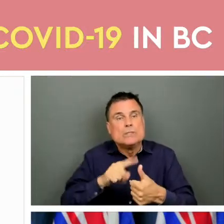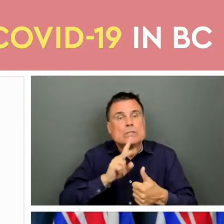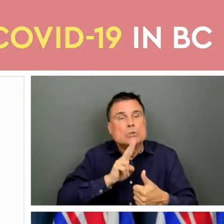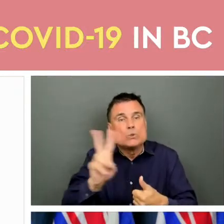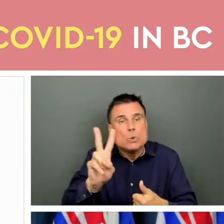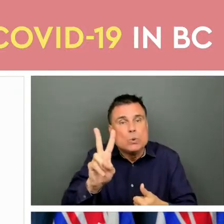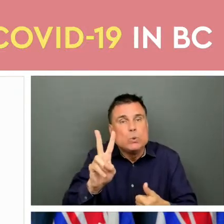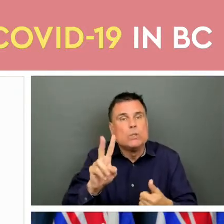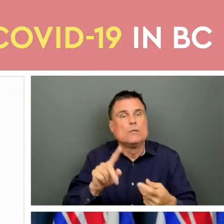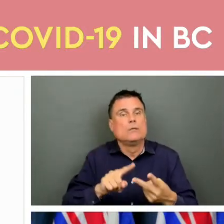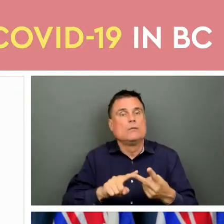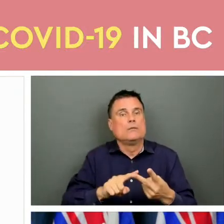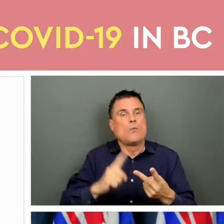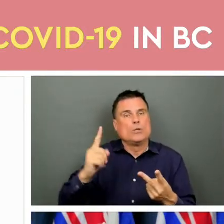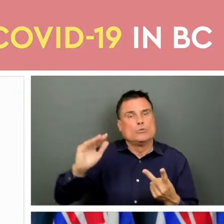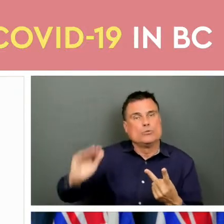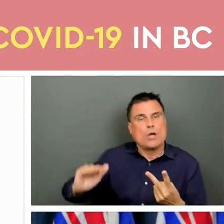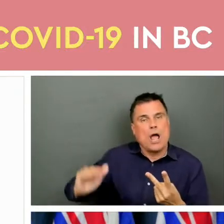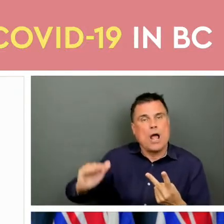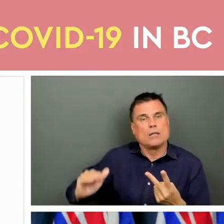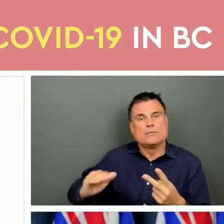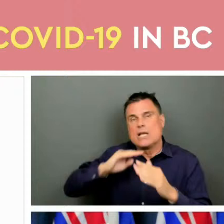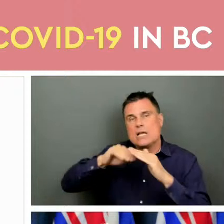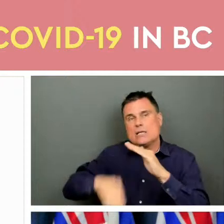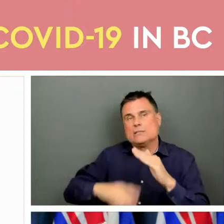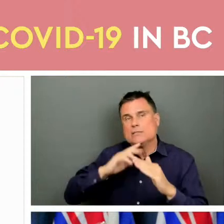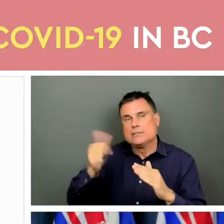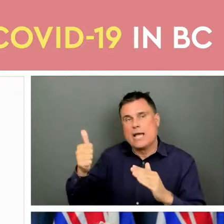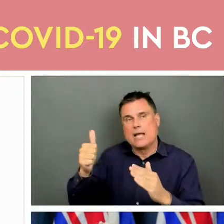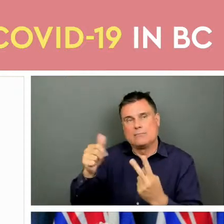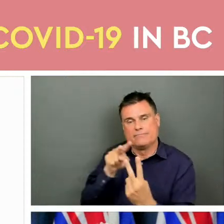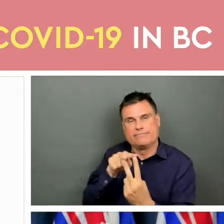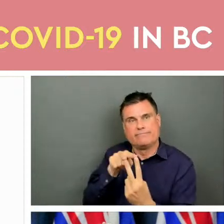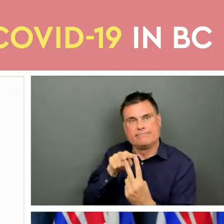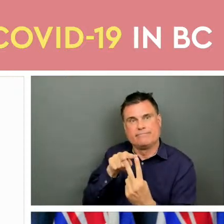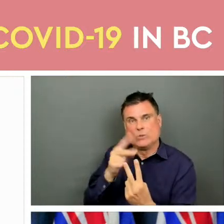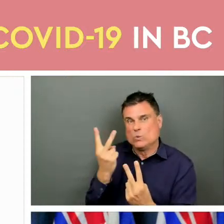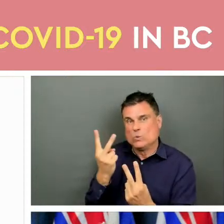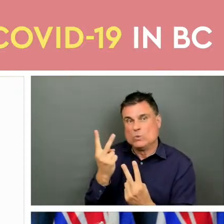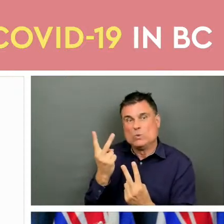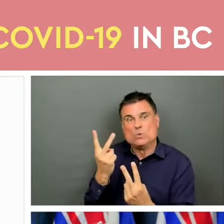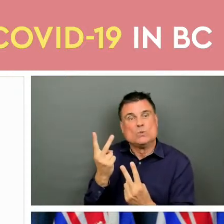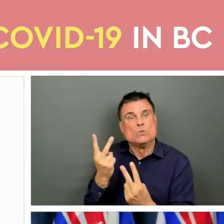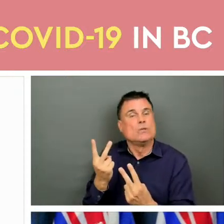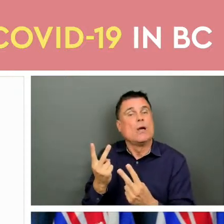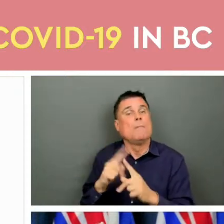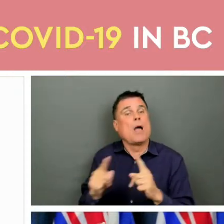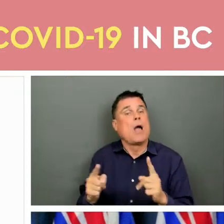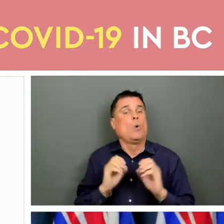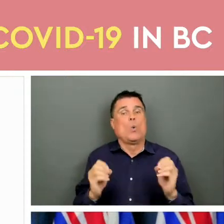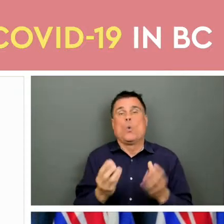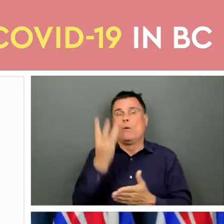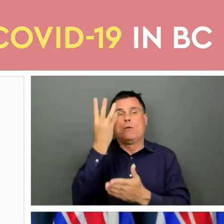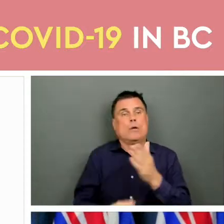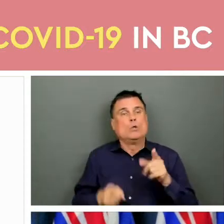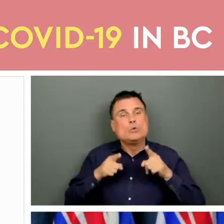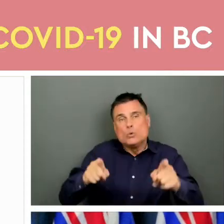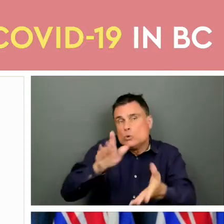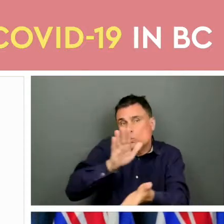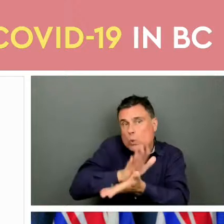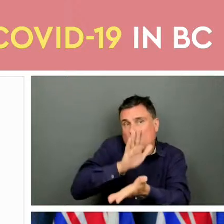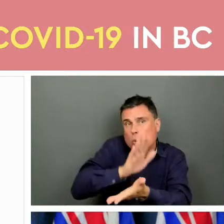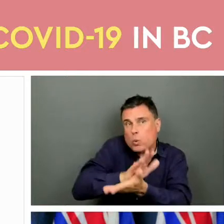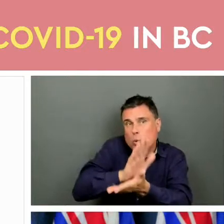of 10. We've had no deaths and very few hospitalizations in school-age children from 10 to 19.